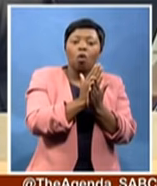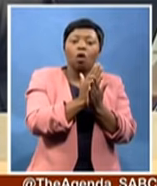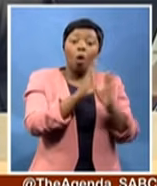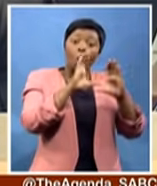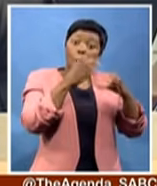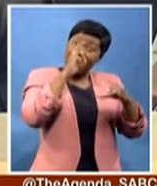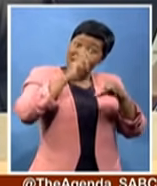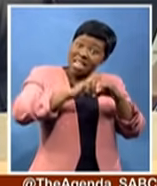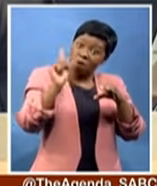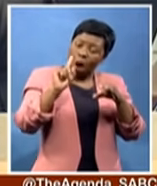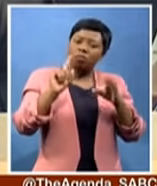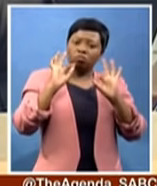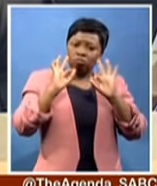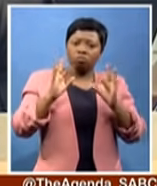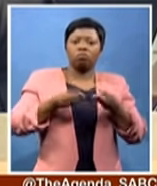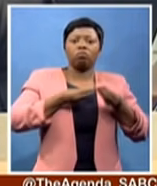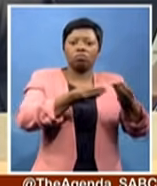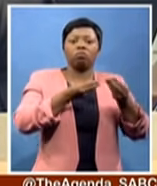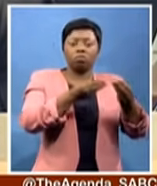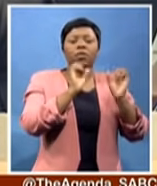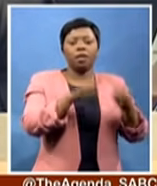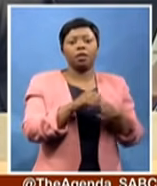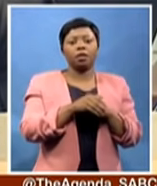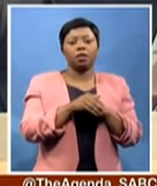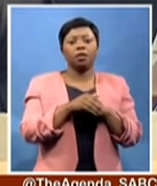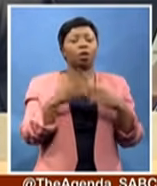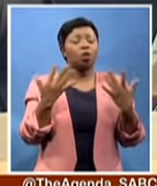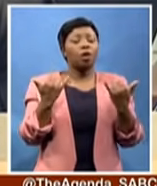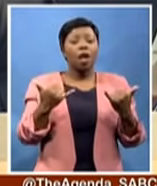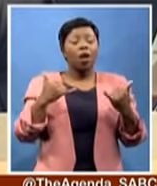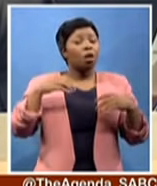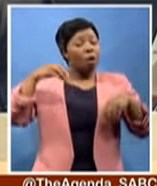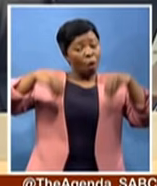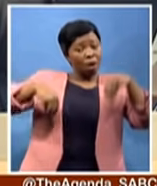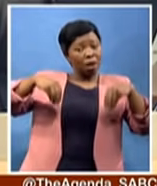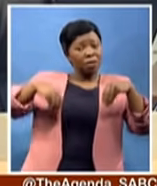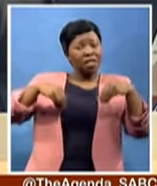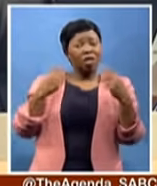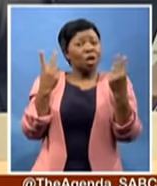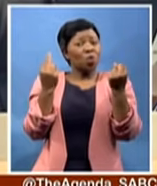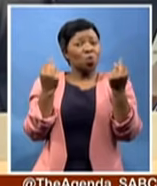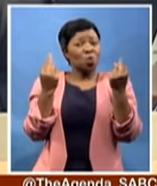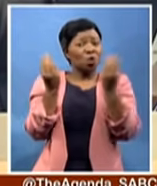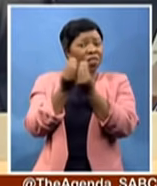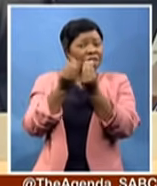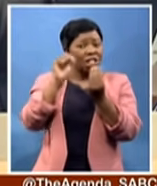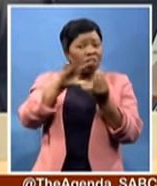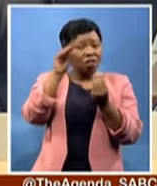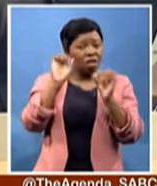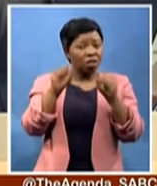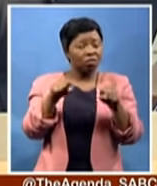Corruption is not a new phenomenon in South Africa. The apartheid system was